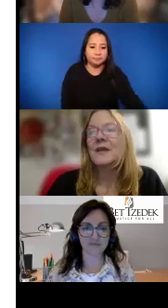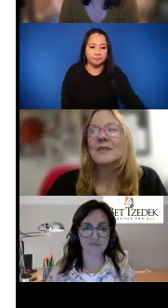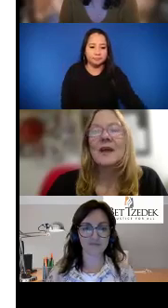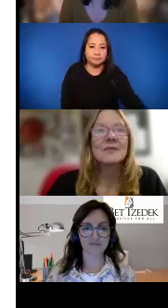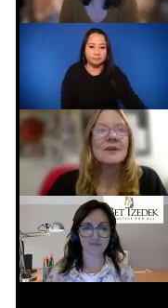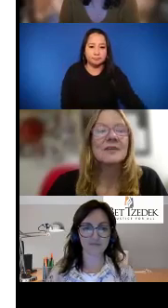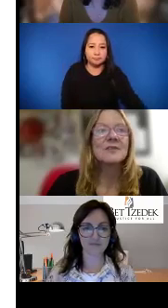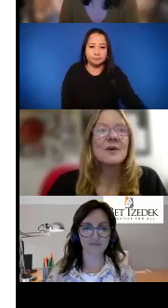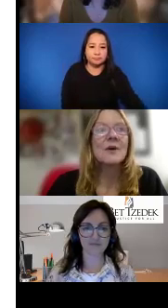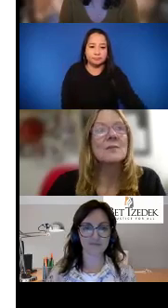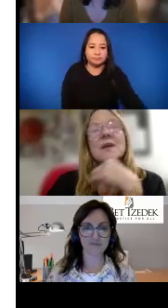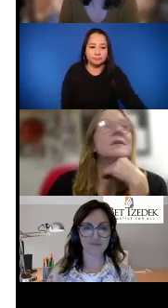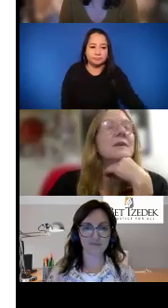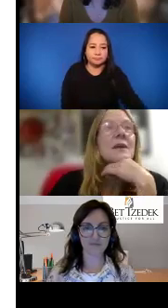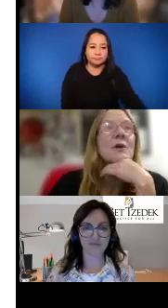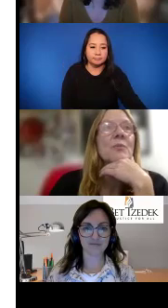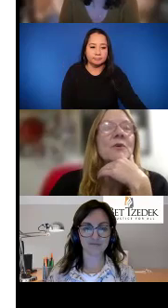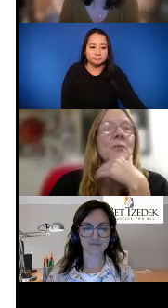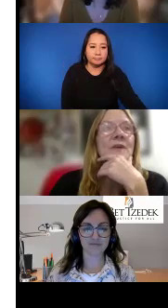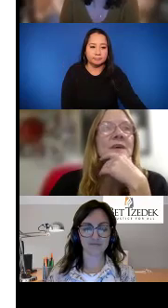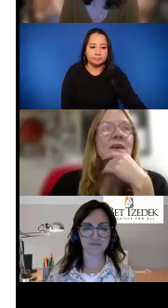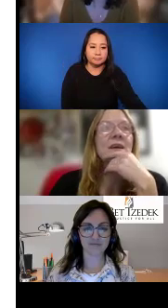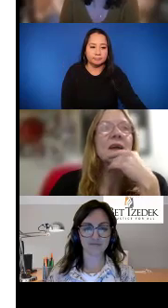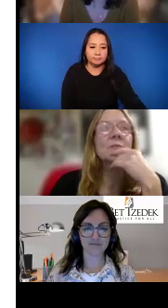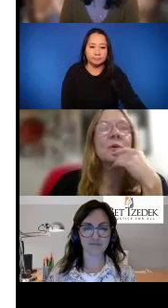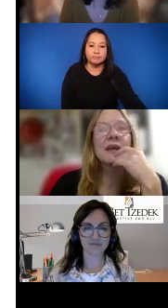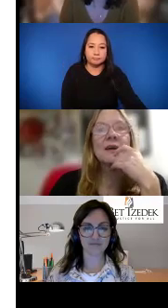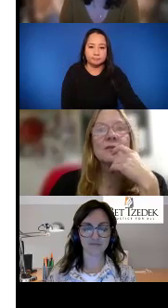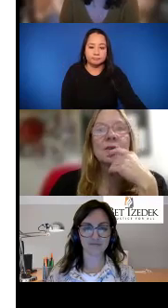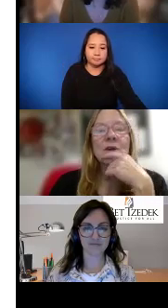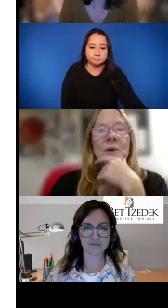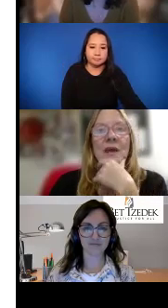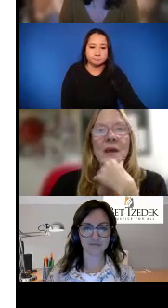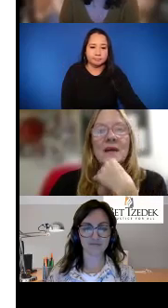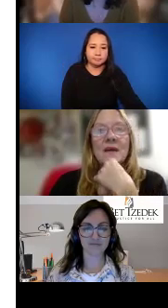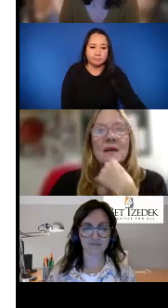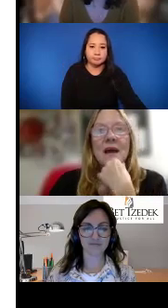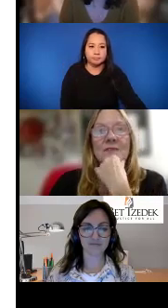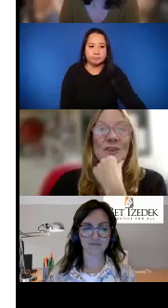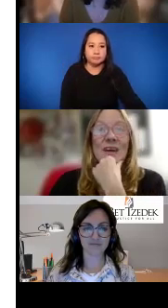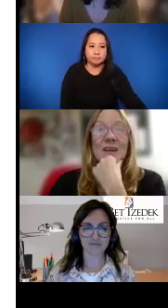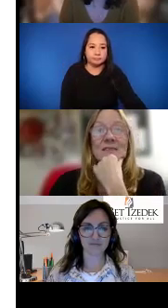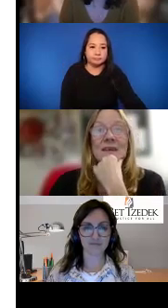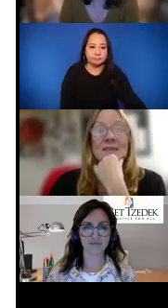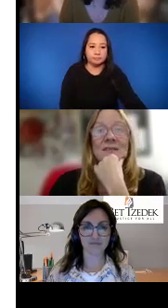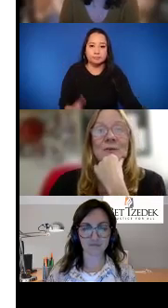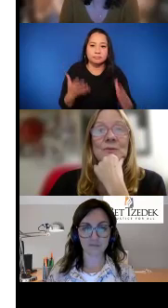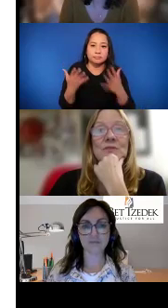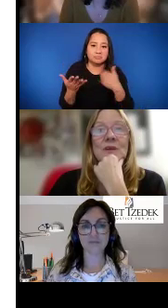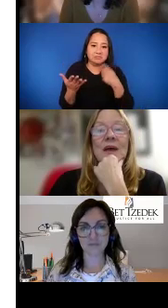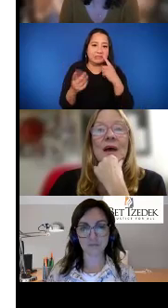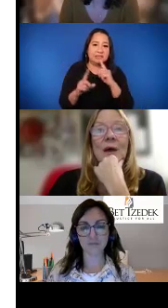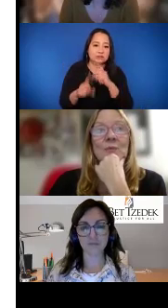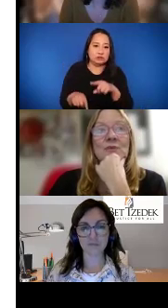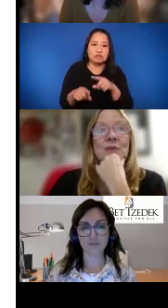And I think the answer is so, I mean, both Tzedek and Public Counsel who are here have online intake